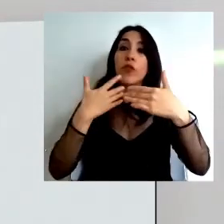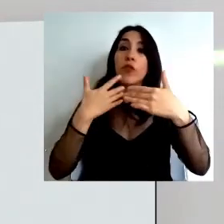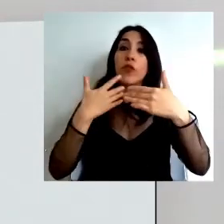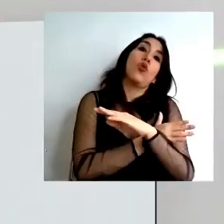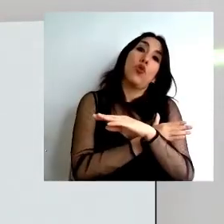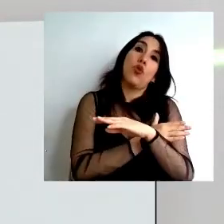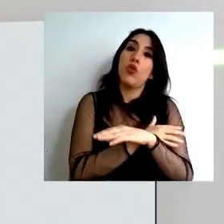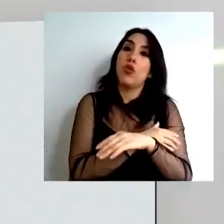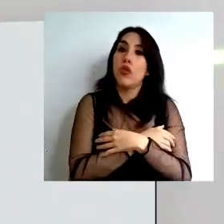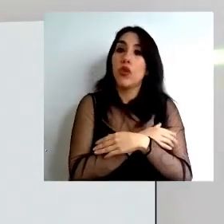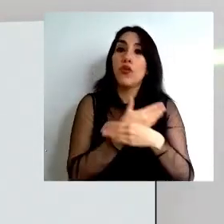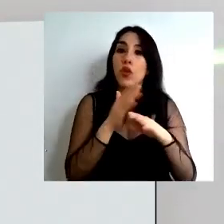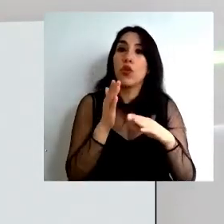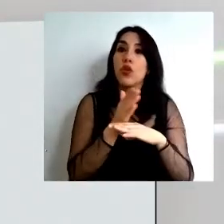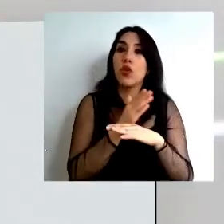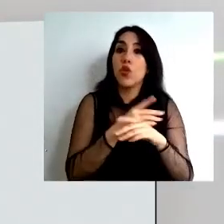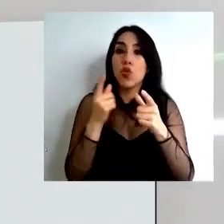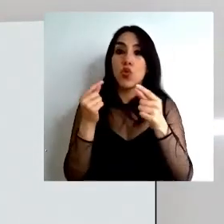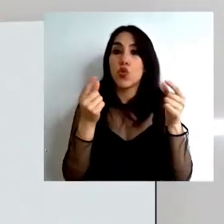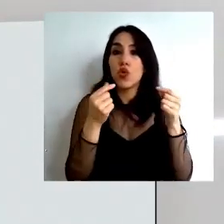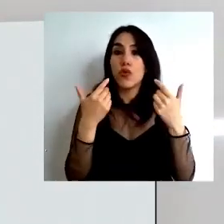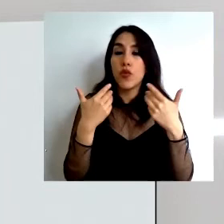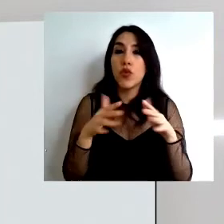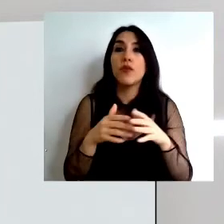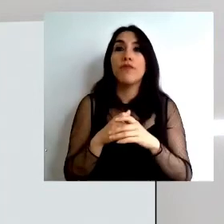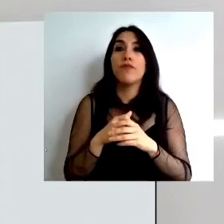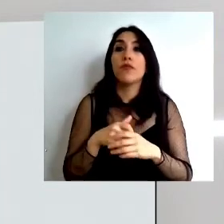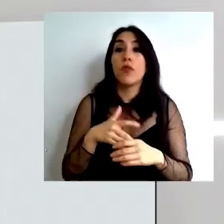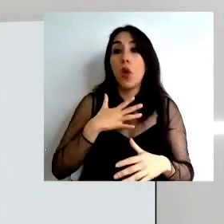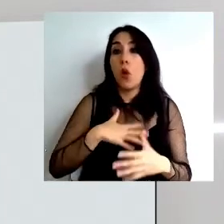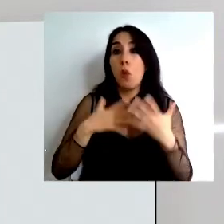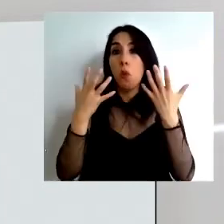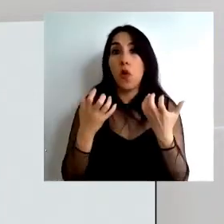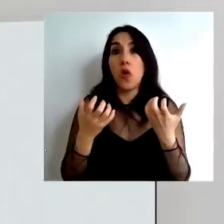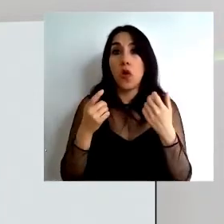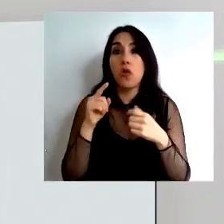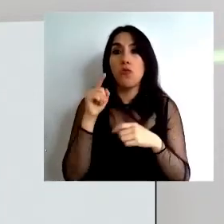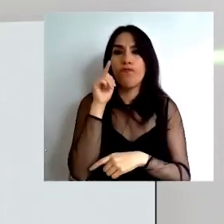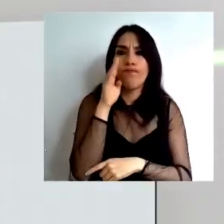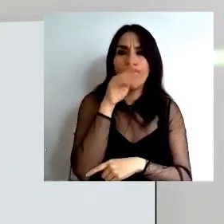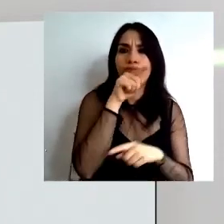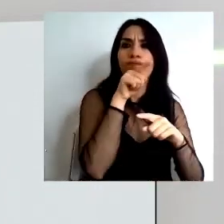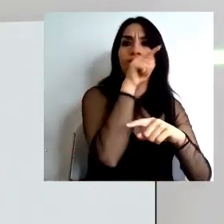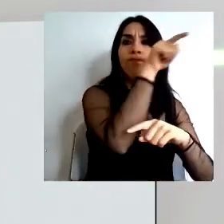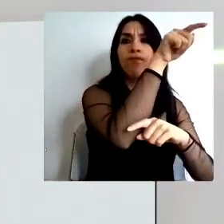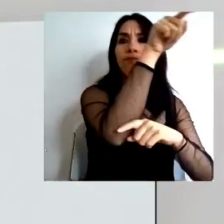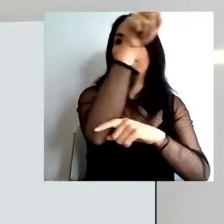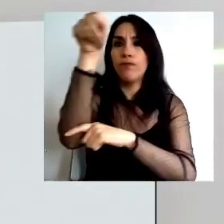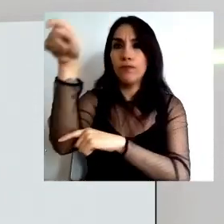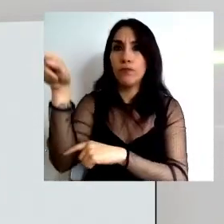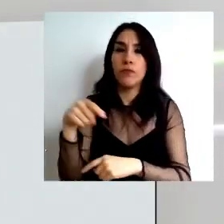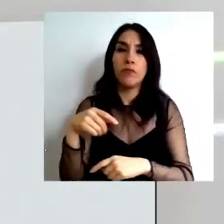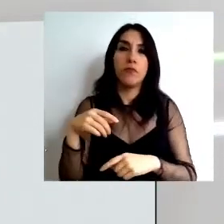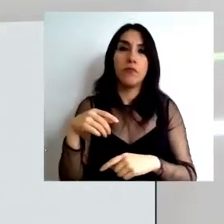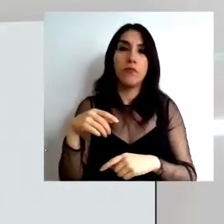other people and would listen to them and would go for really professional